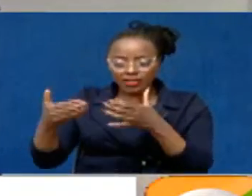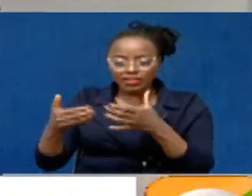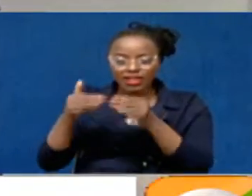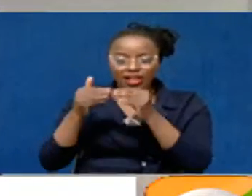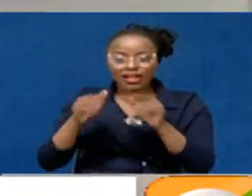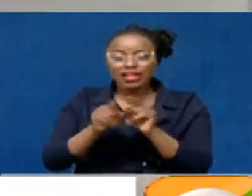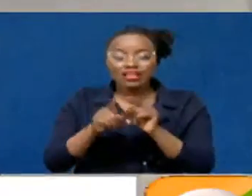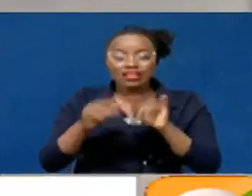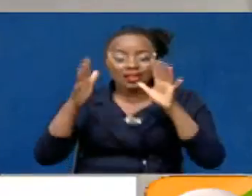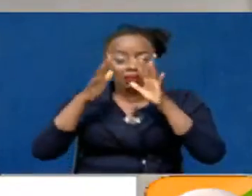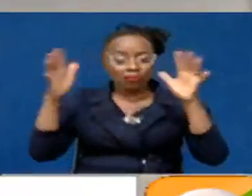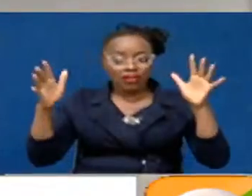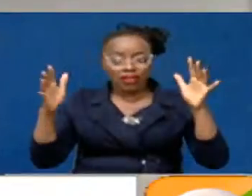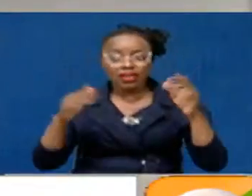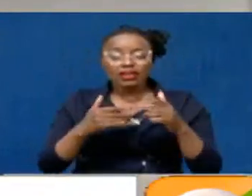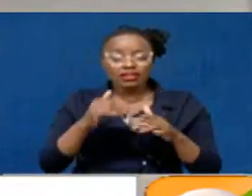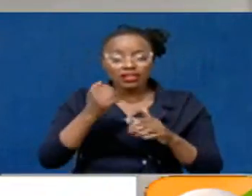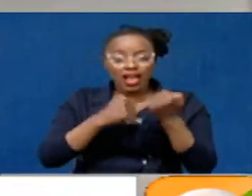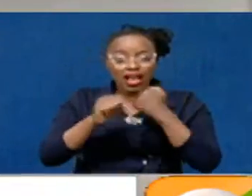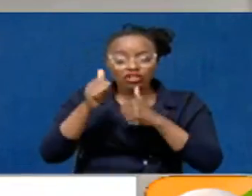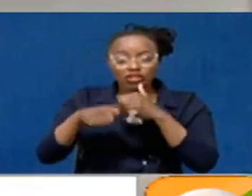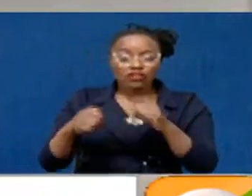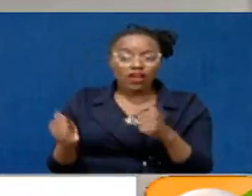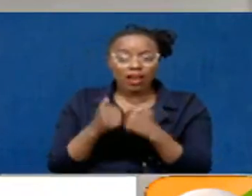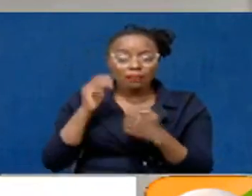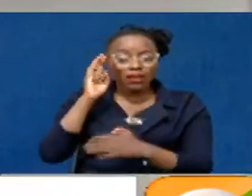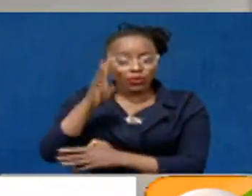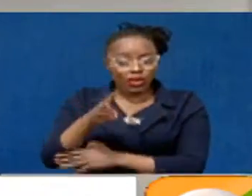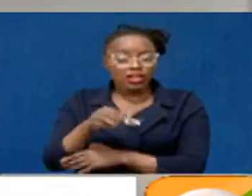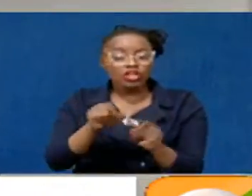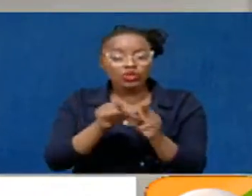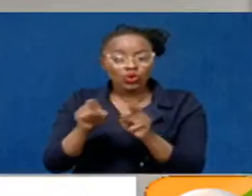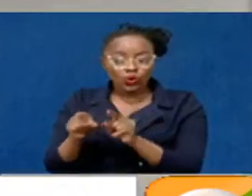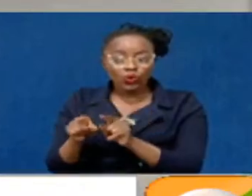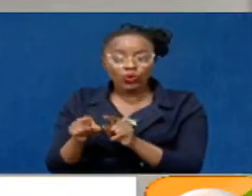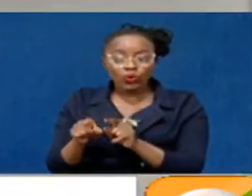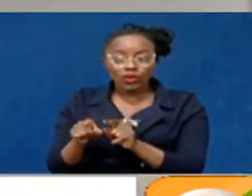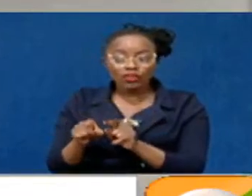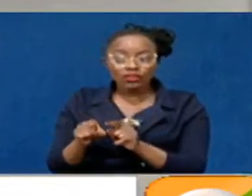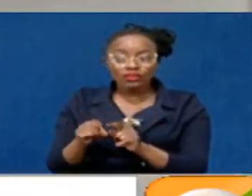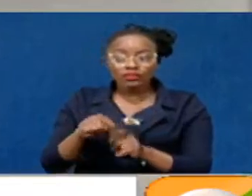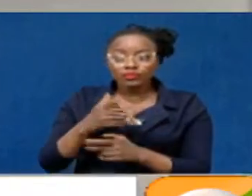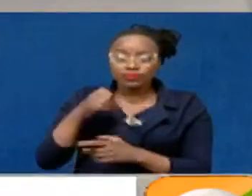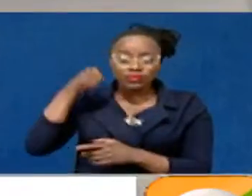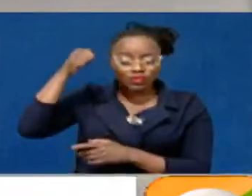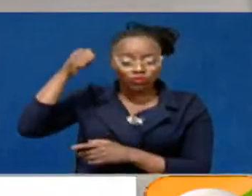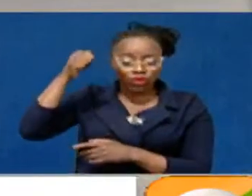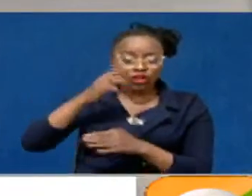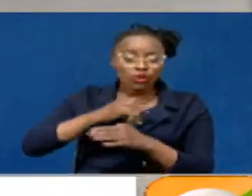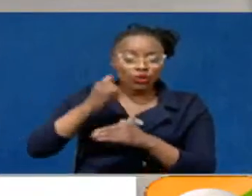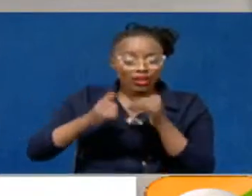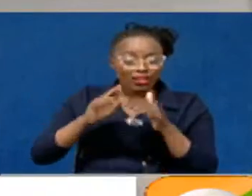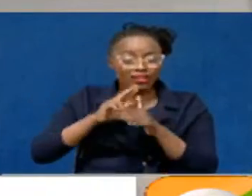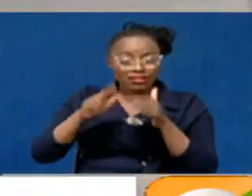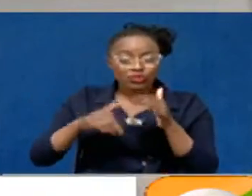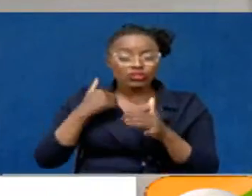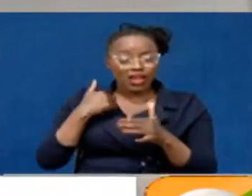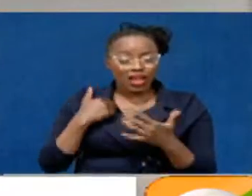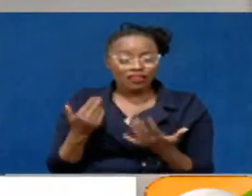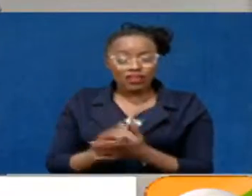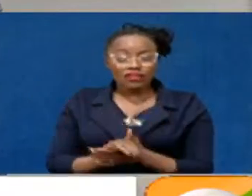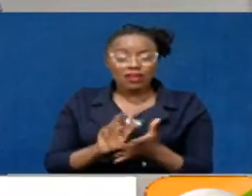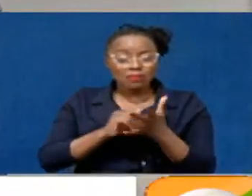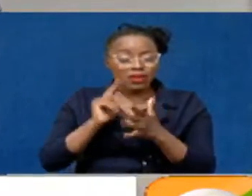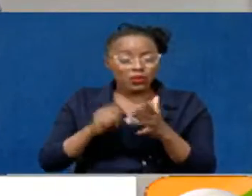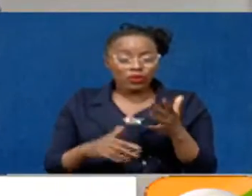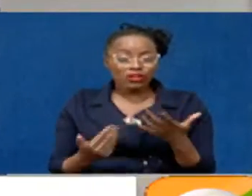political step if it was to be taken. And it has its own political consequences, as it were. And